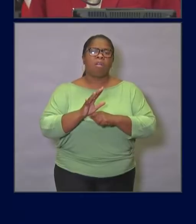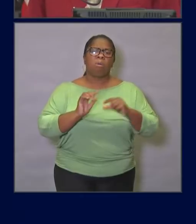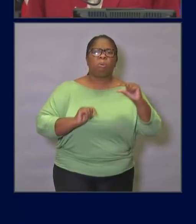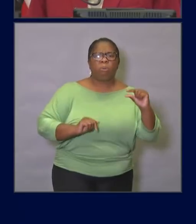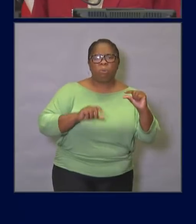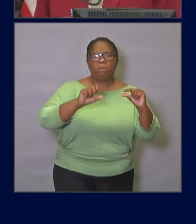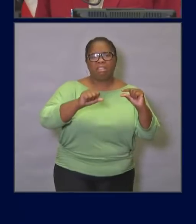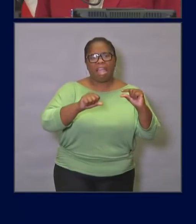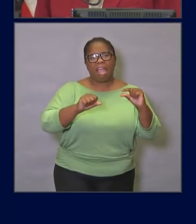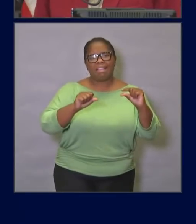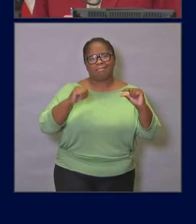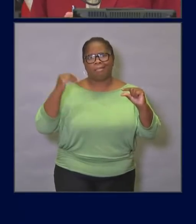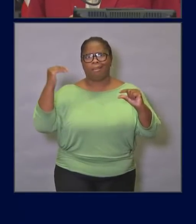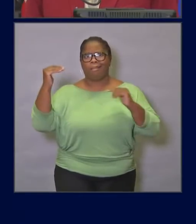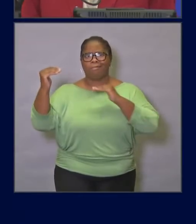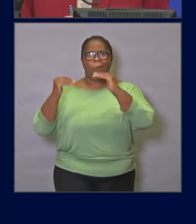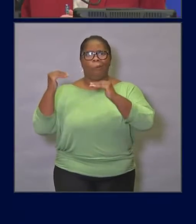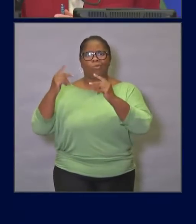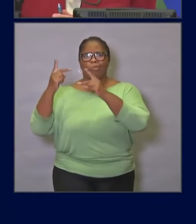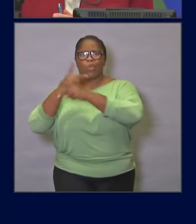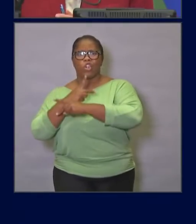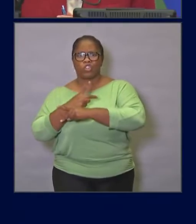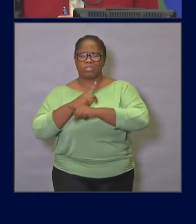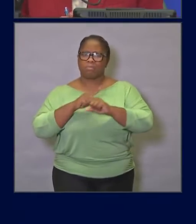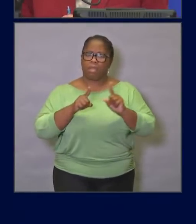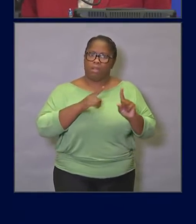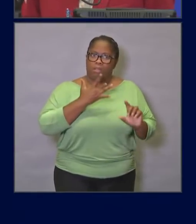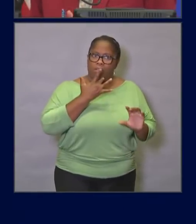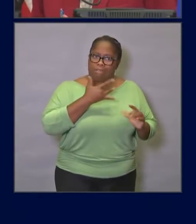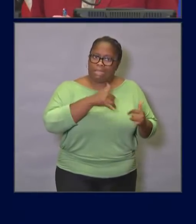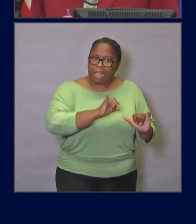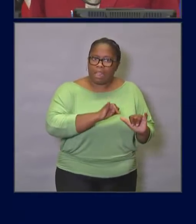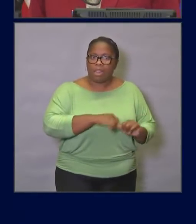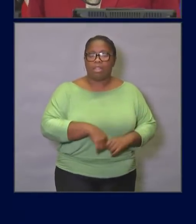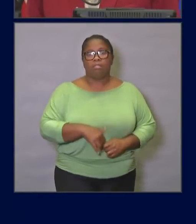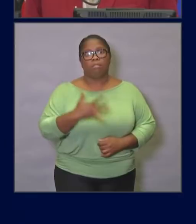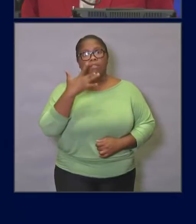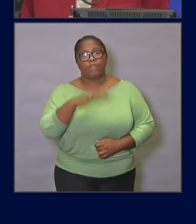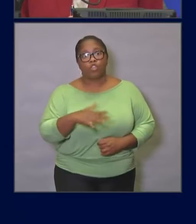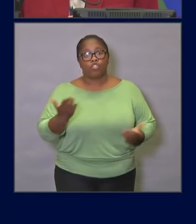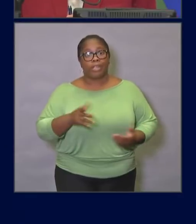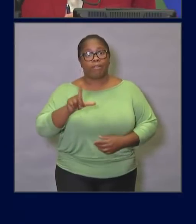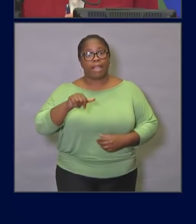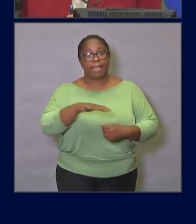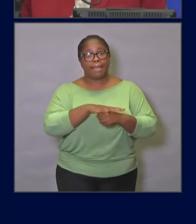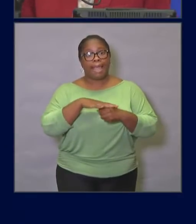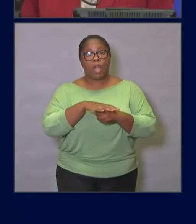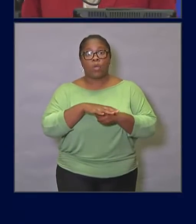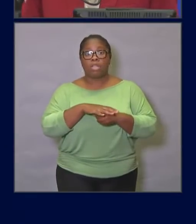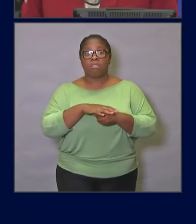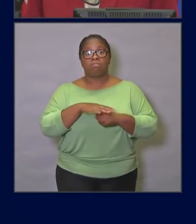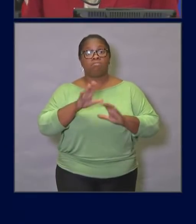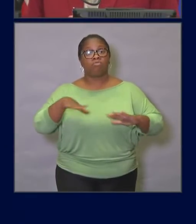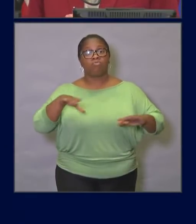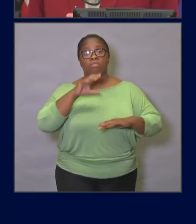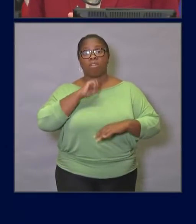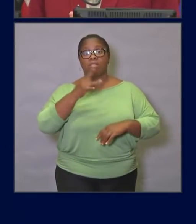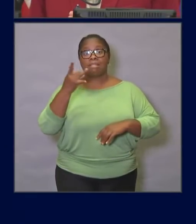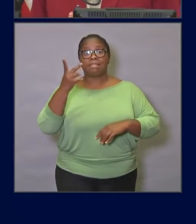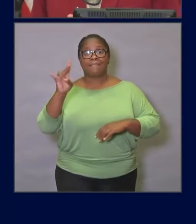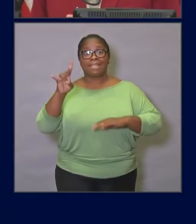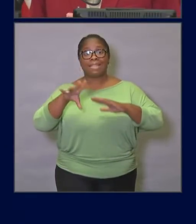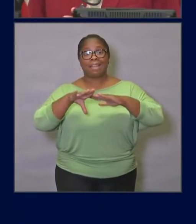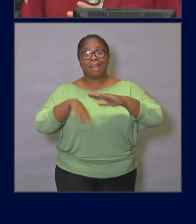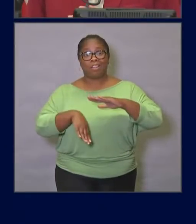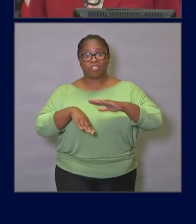for us here in LA County, no one under 17 has died as a result of an infection from COVID-19.